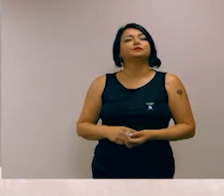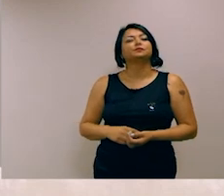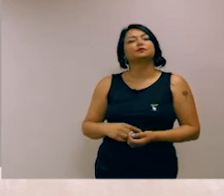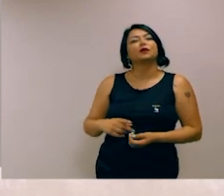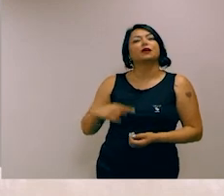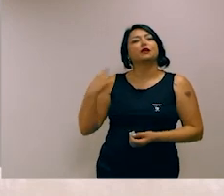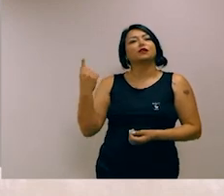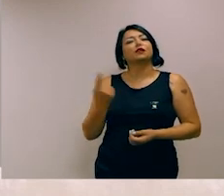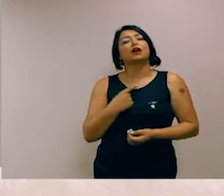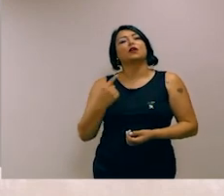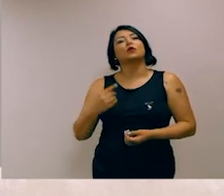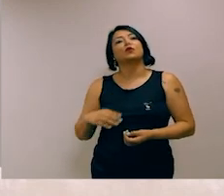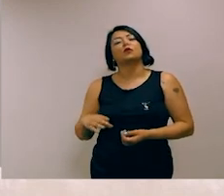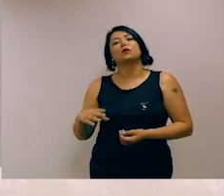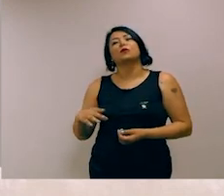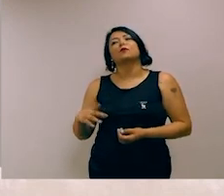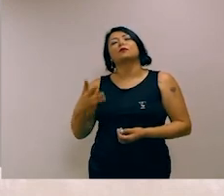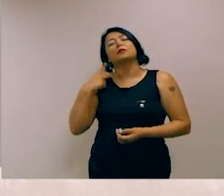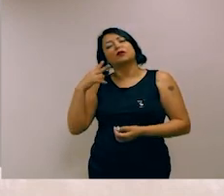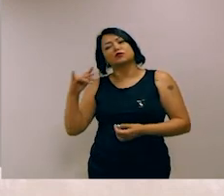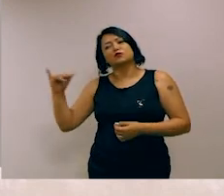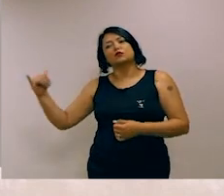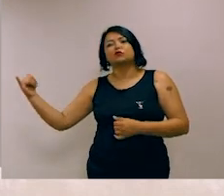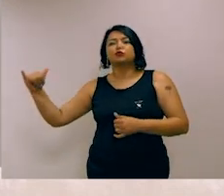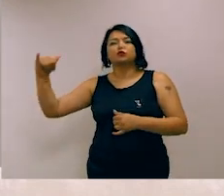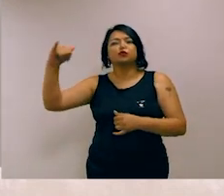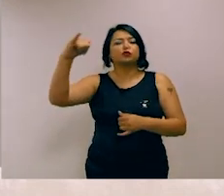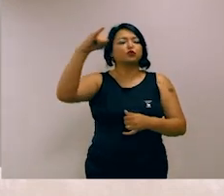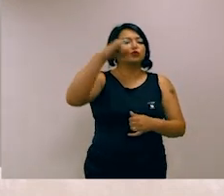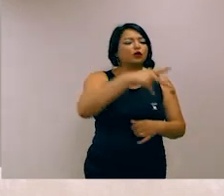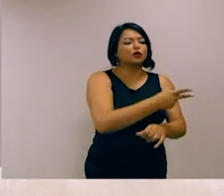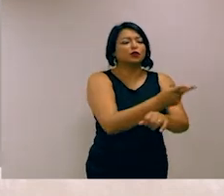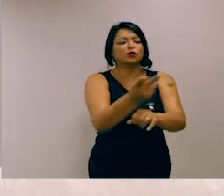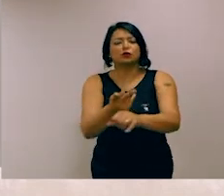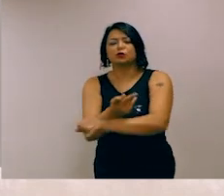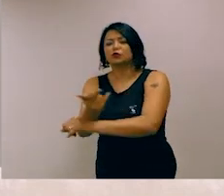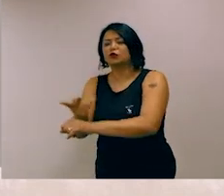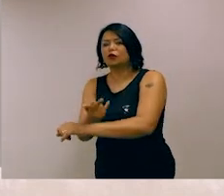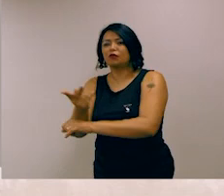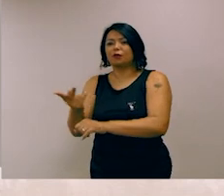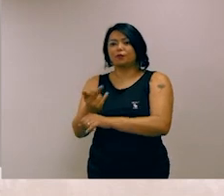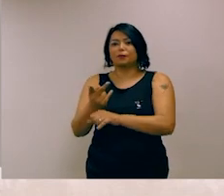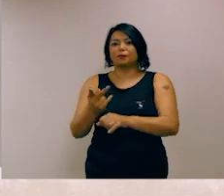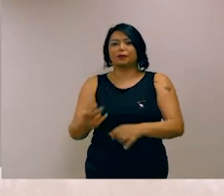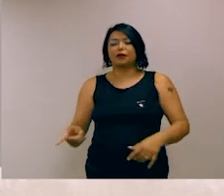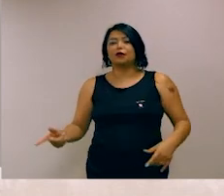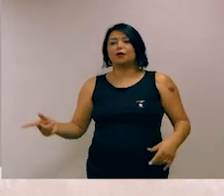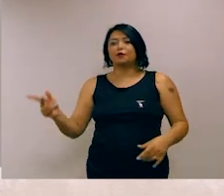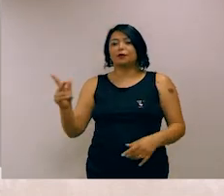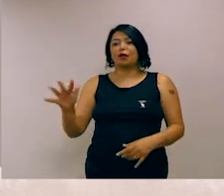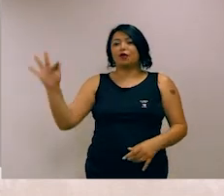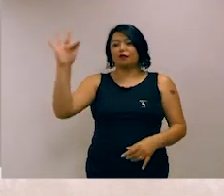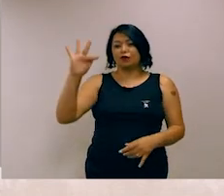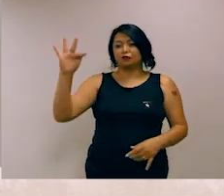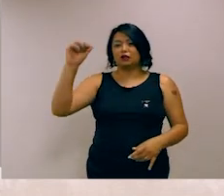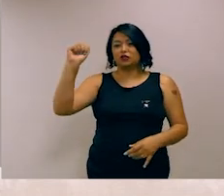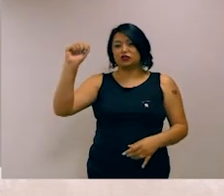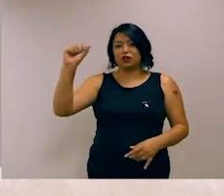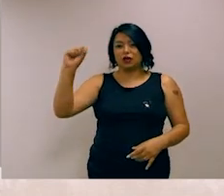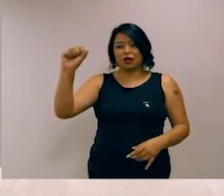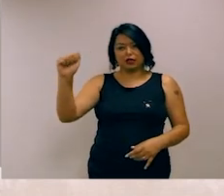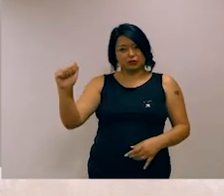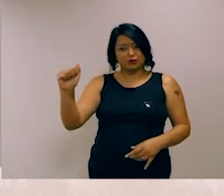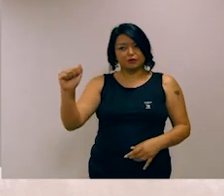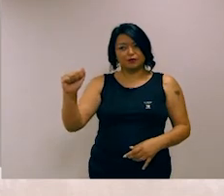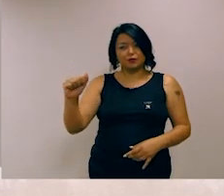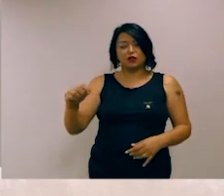inside a church near the Feijão stream, and so also in the college. In college,